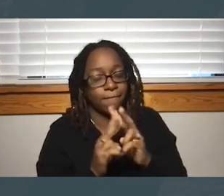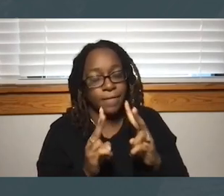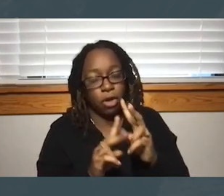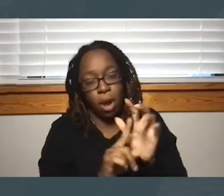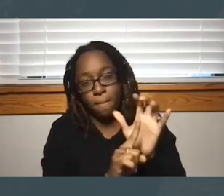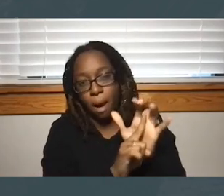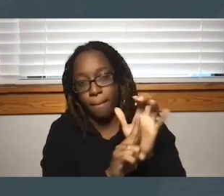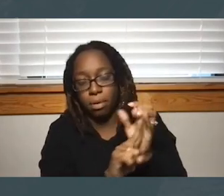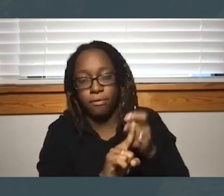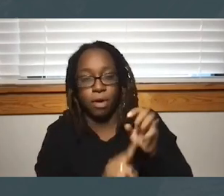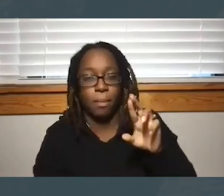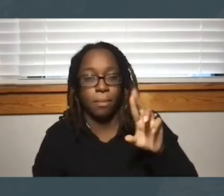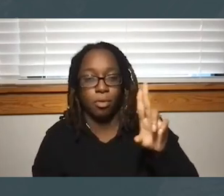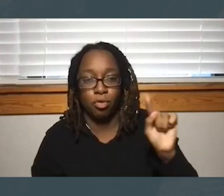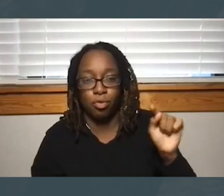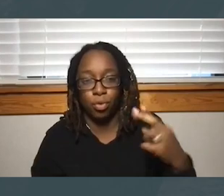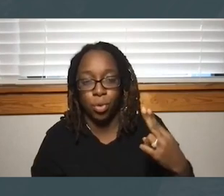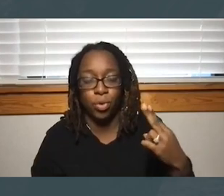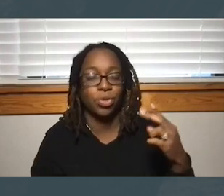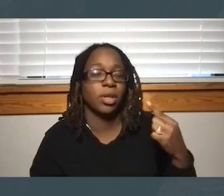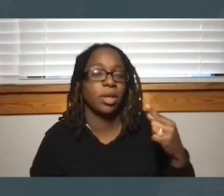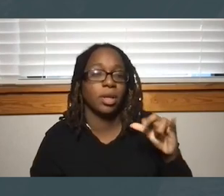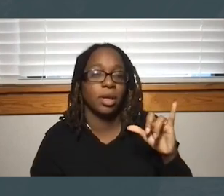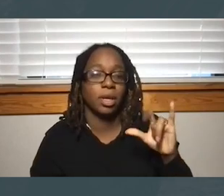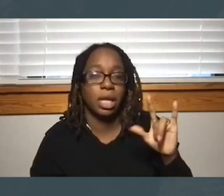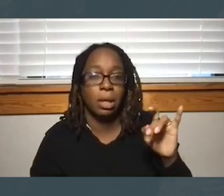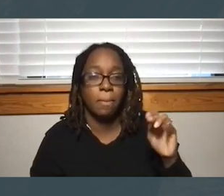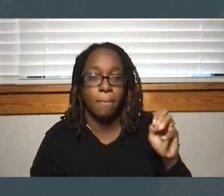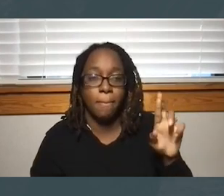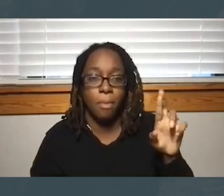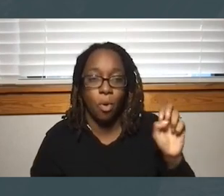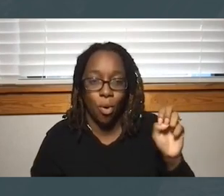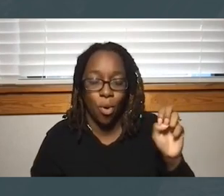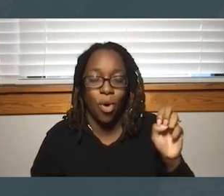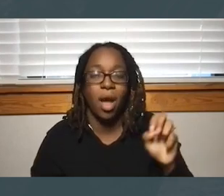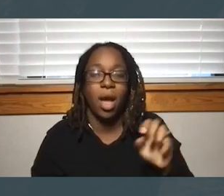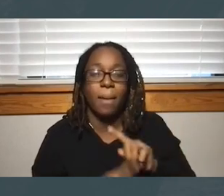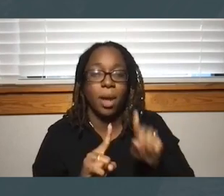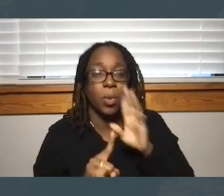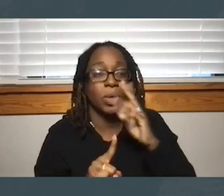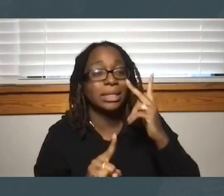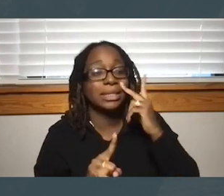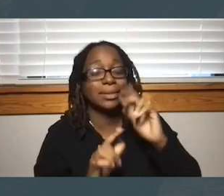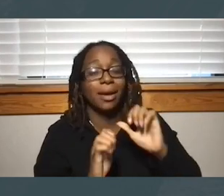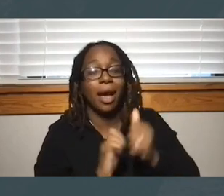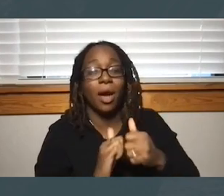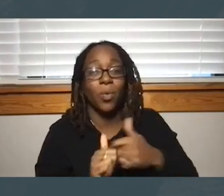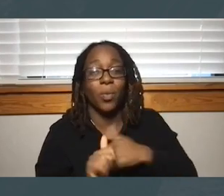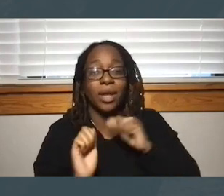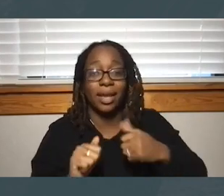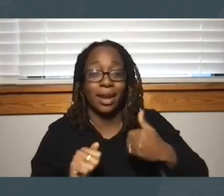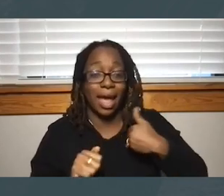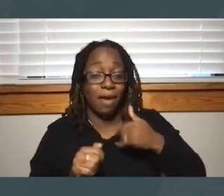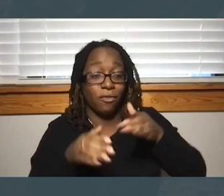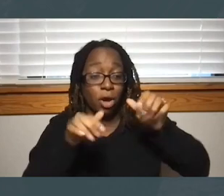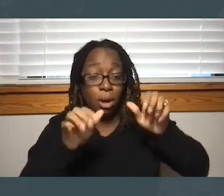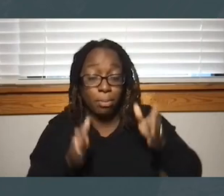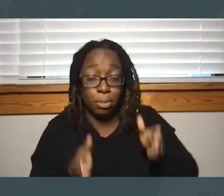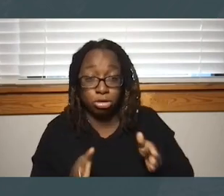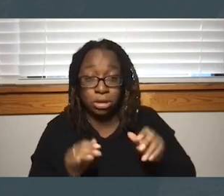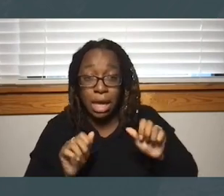Gilmore. Racism is the state-sanctioned or extra-legal production and exploitation of group-differentiated vulnerability to premature